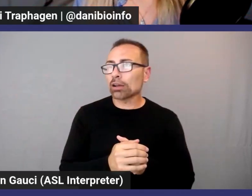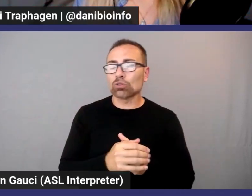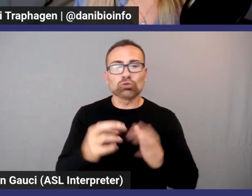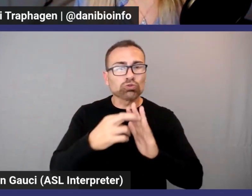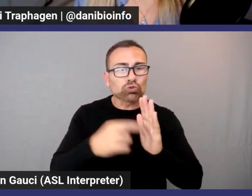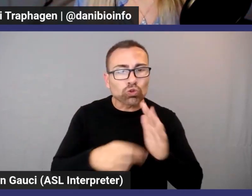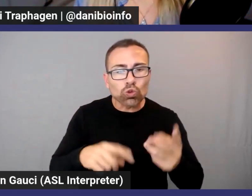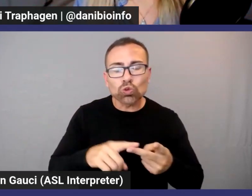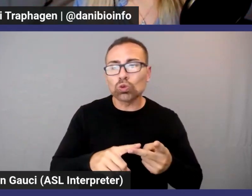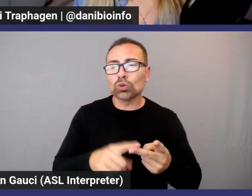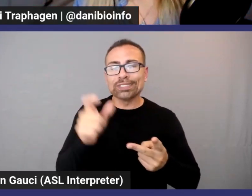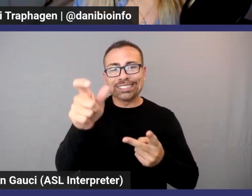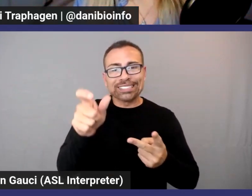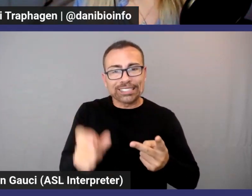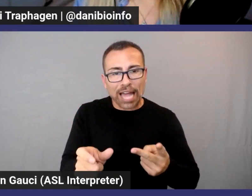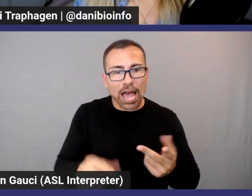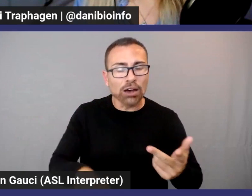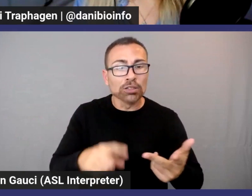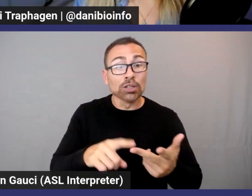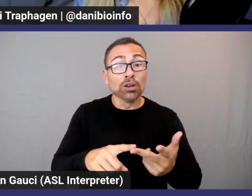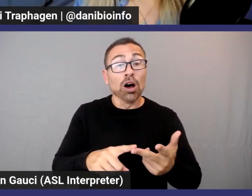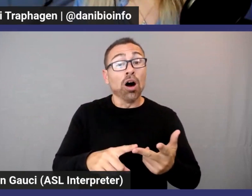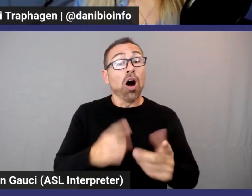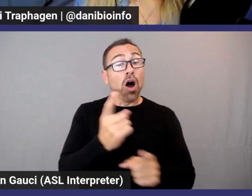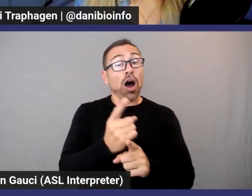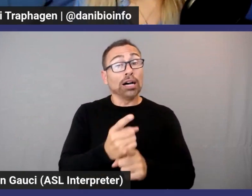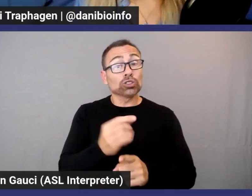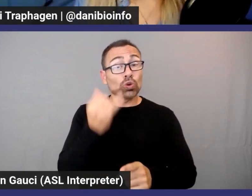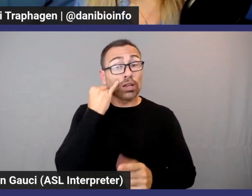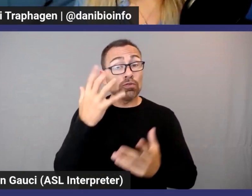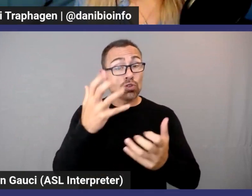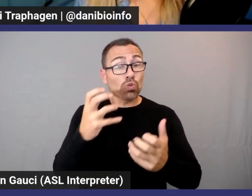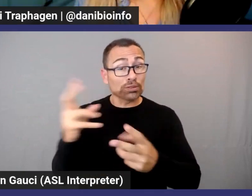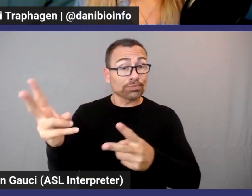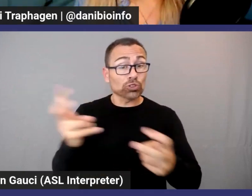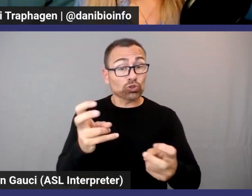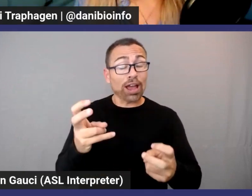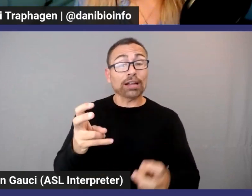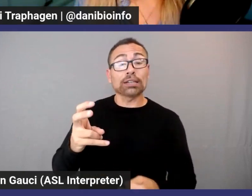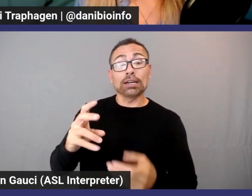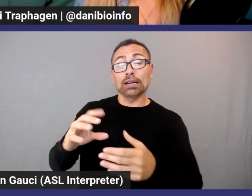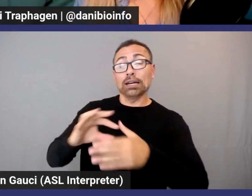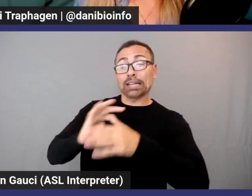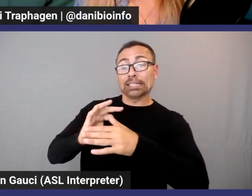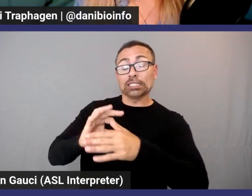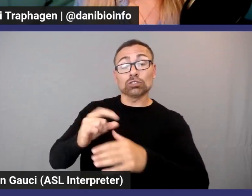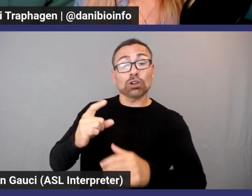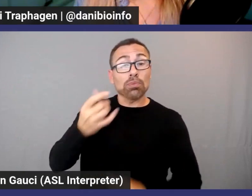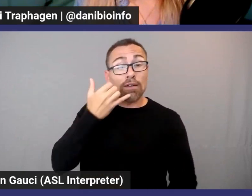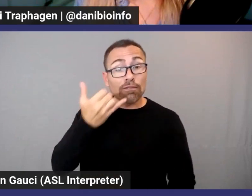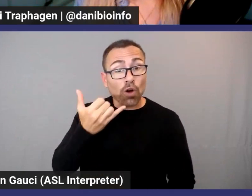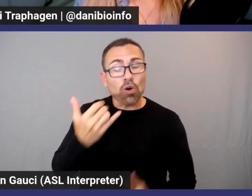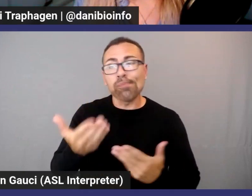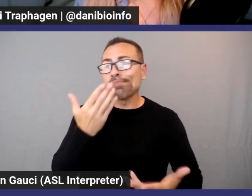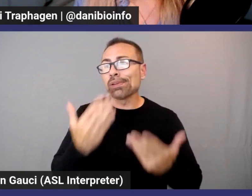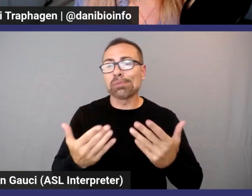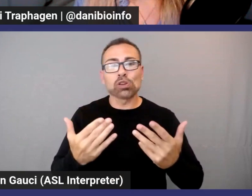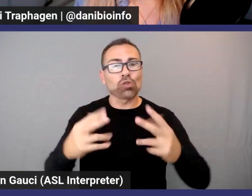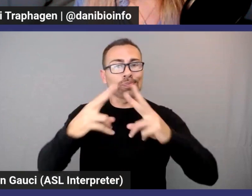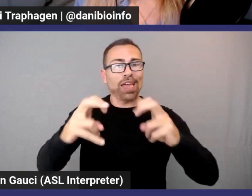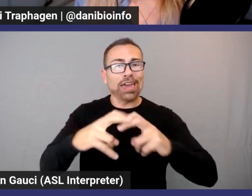and extract contents from a form. Right. So think of a use case where you're, analyzing mortgage documents, right? Or